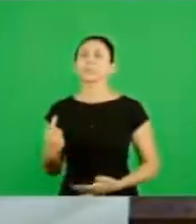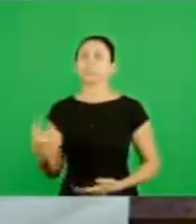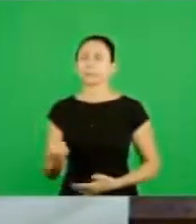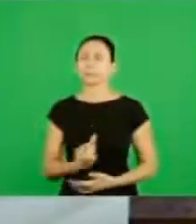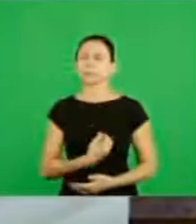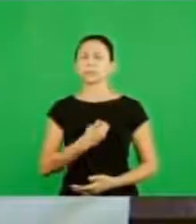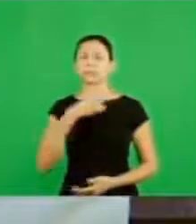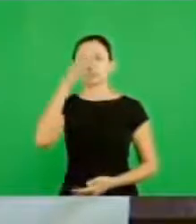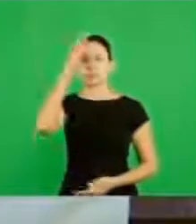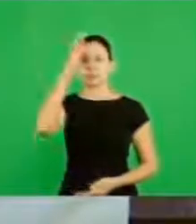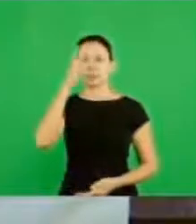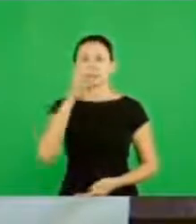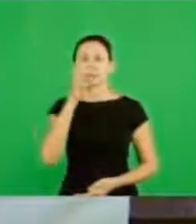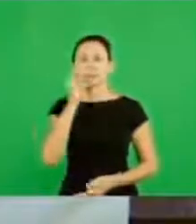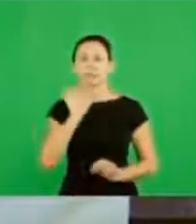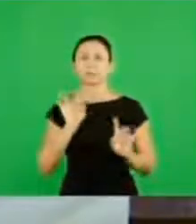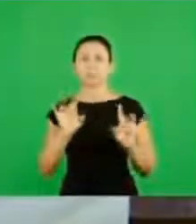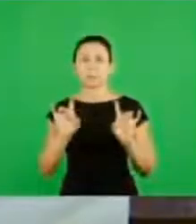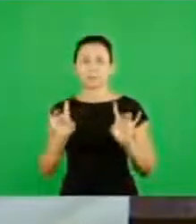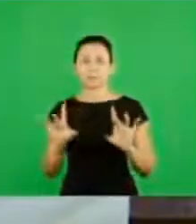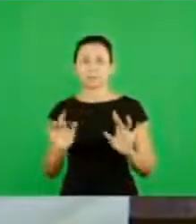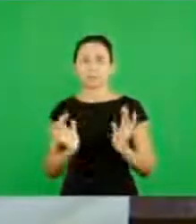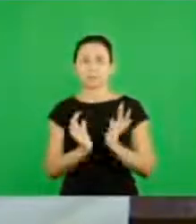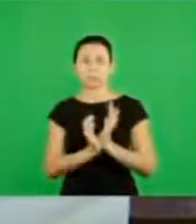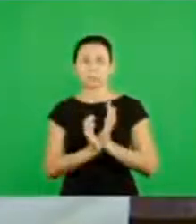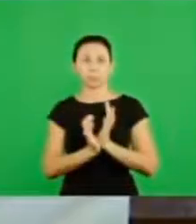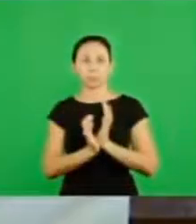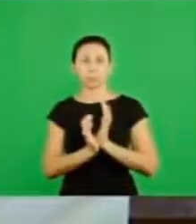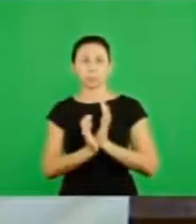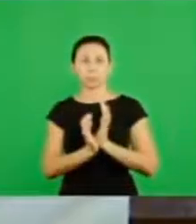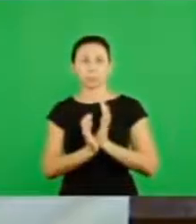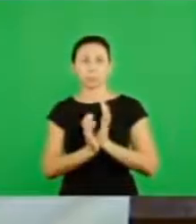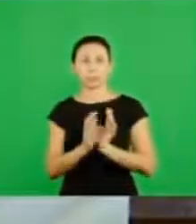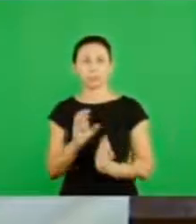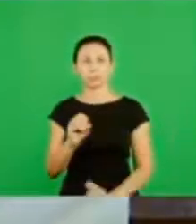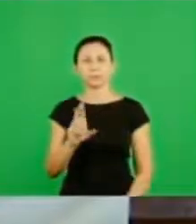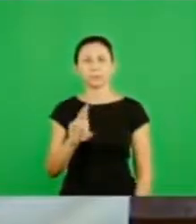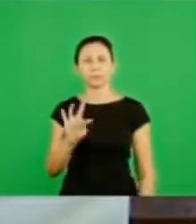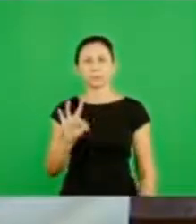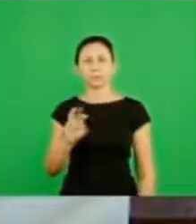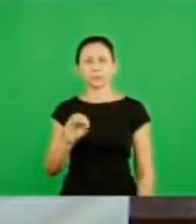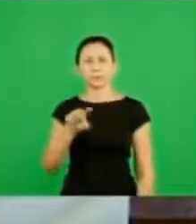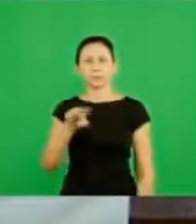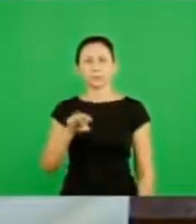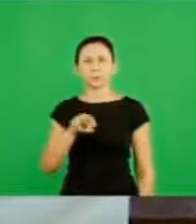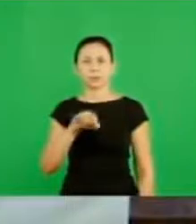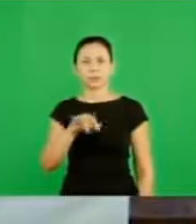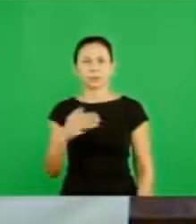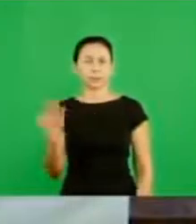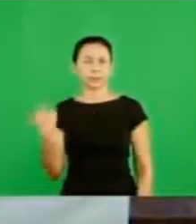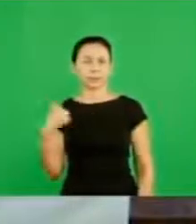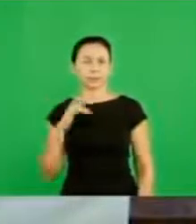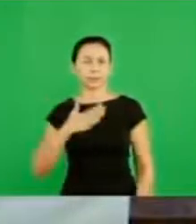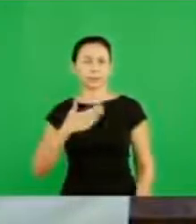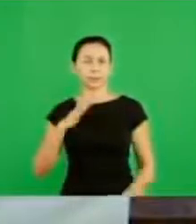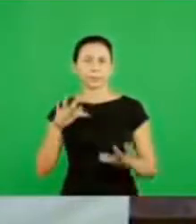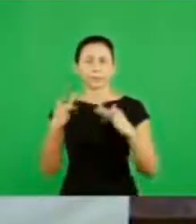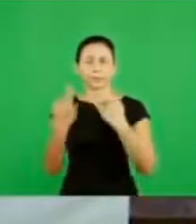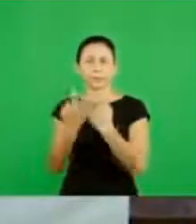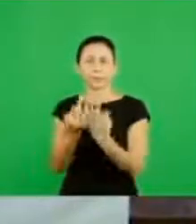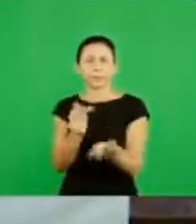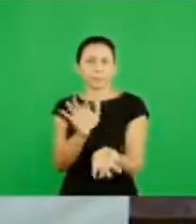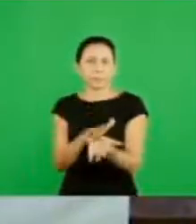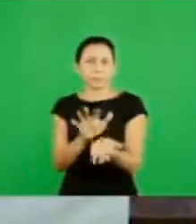that couldn't happen. And us, as we had lived a tradition, especially a group that was there, or an Orthodox